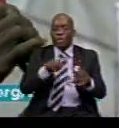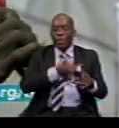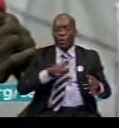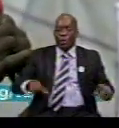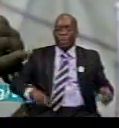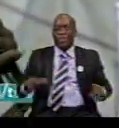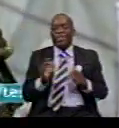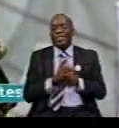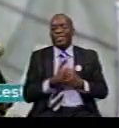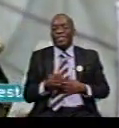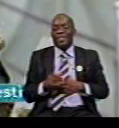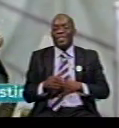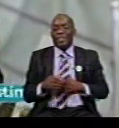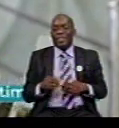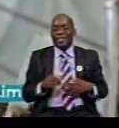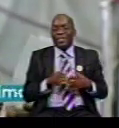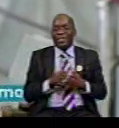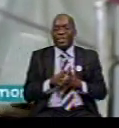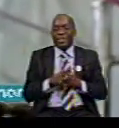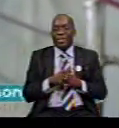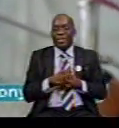baba